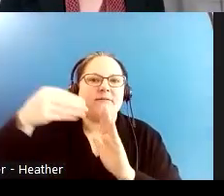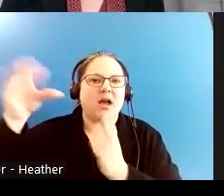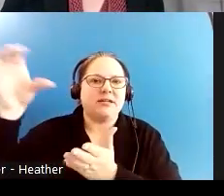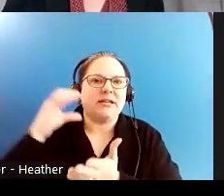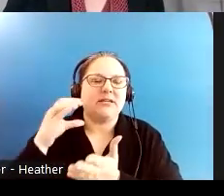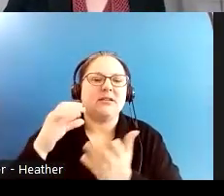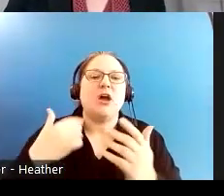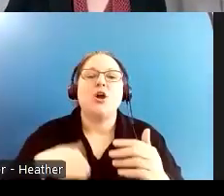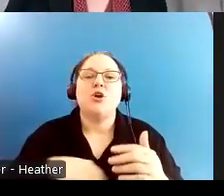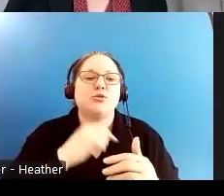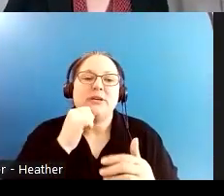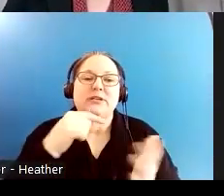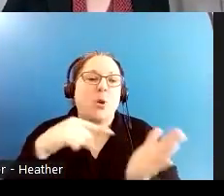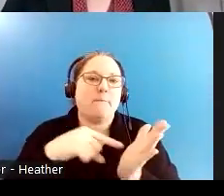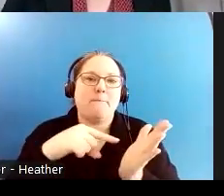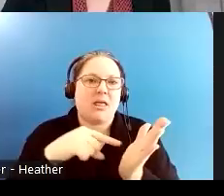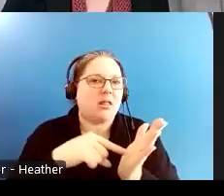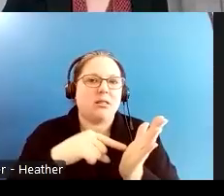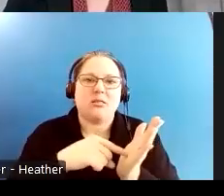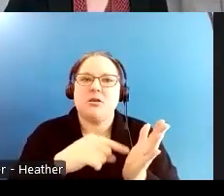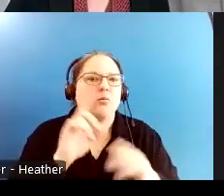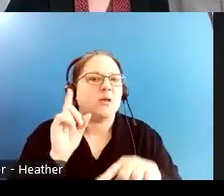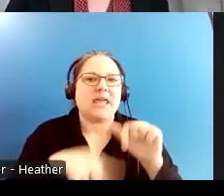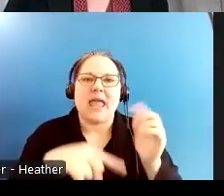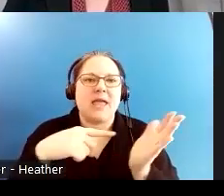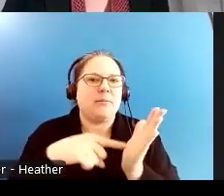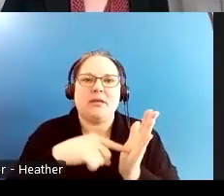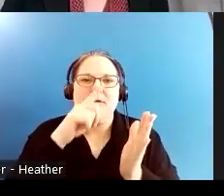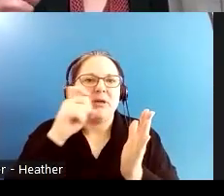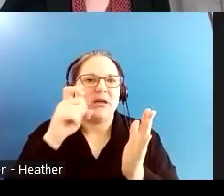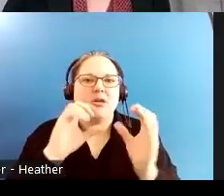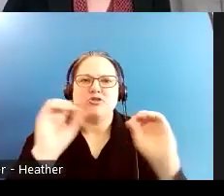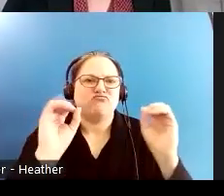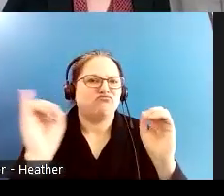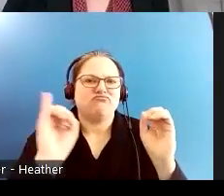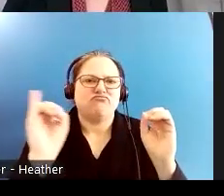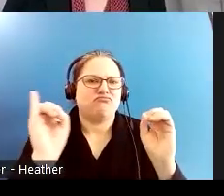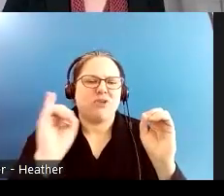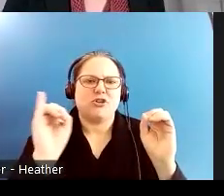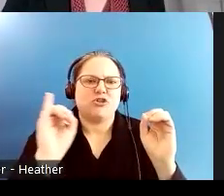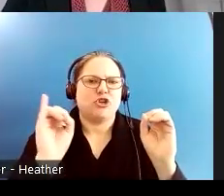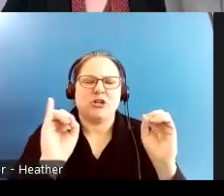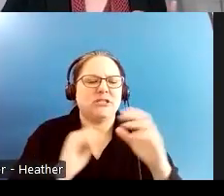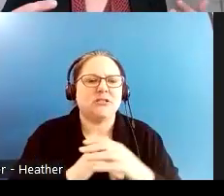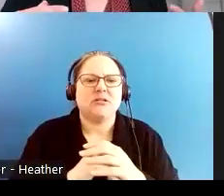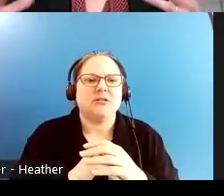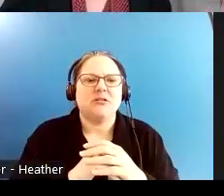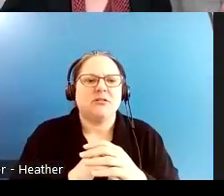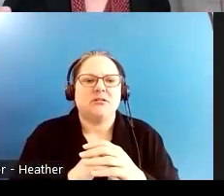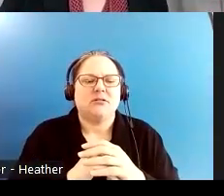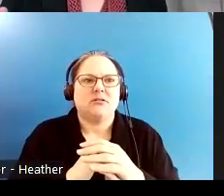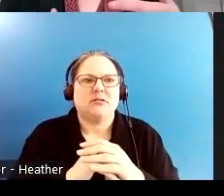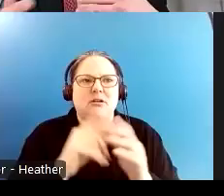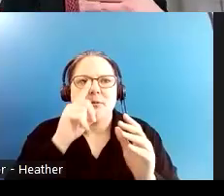ever. We can't bill most of the time because of insurance barriers to the physical location and the nature